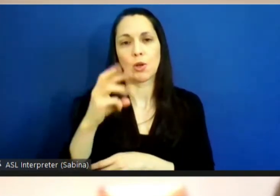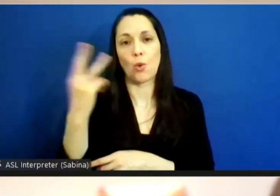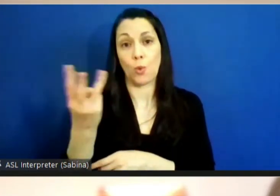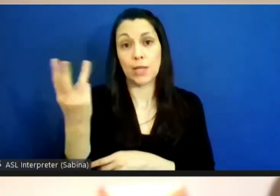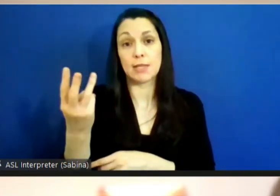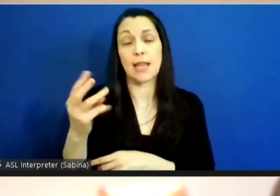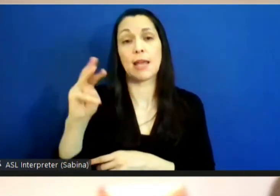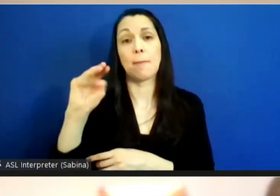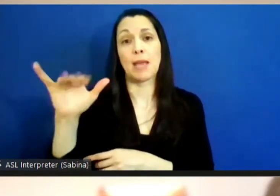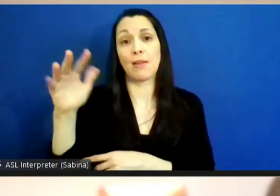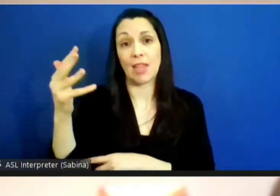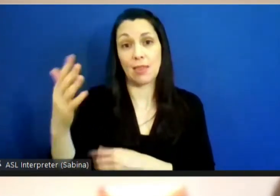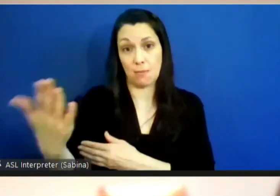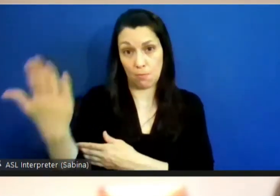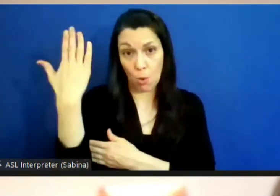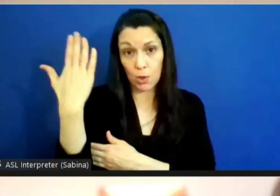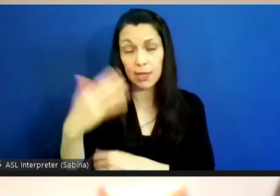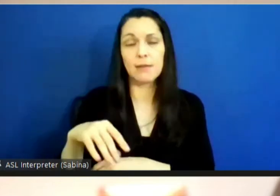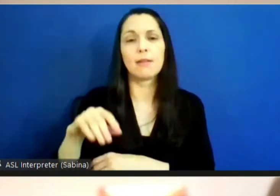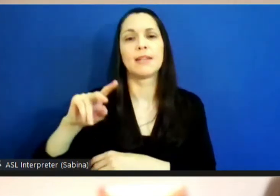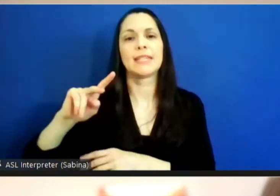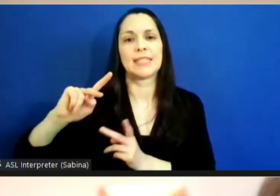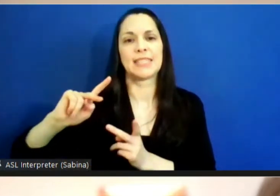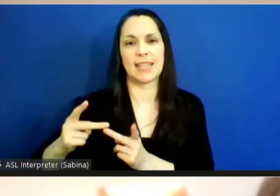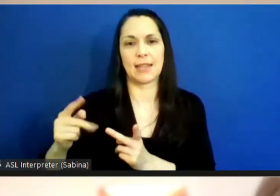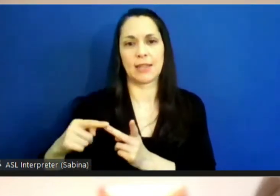morning, and second dose in the afternoon.